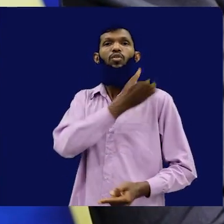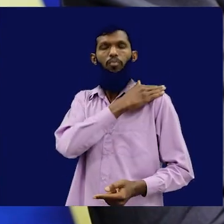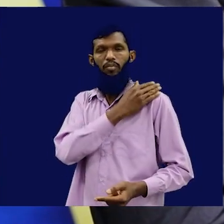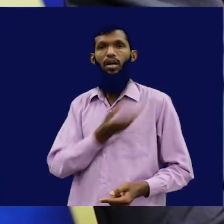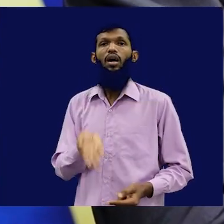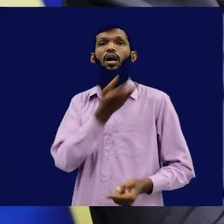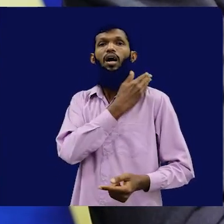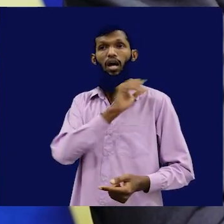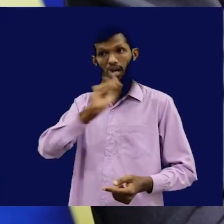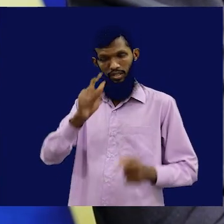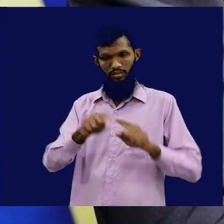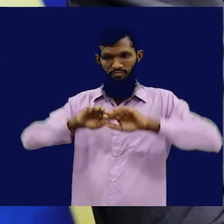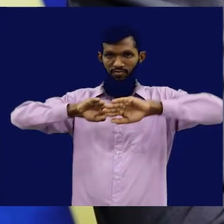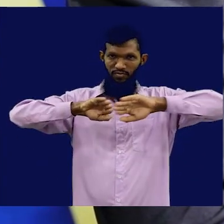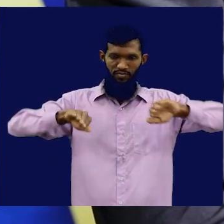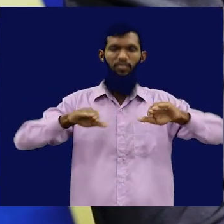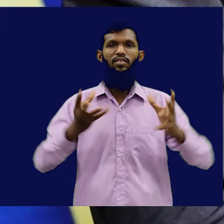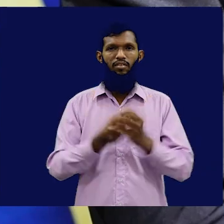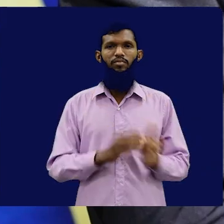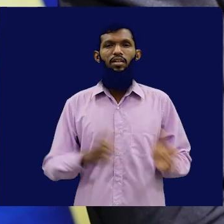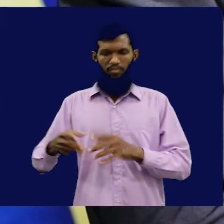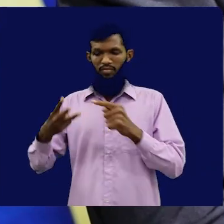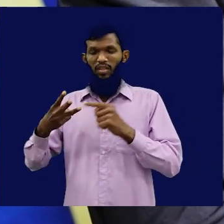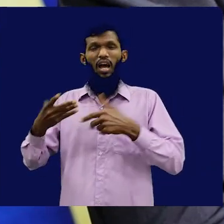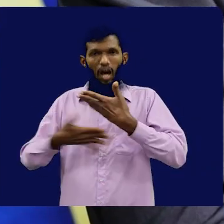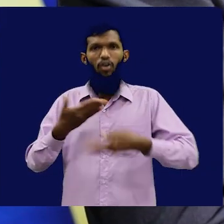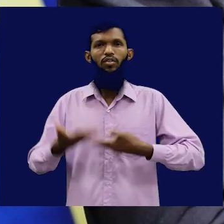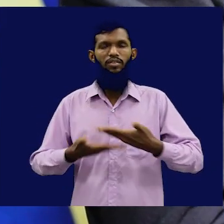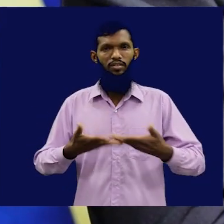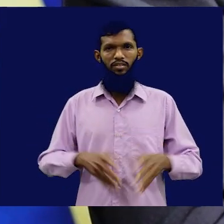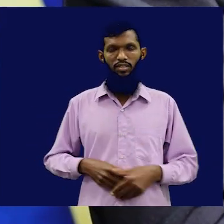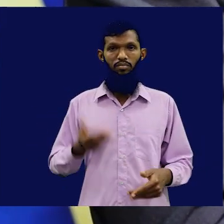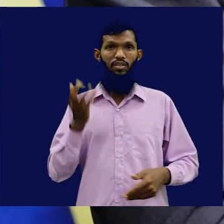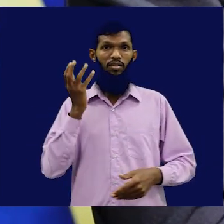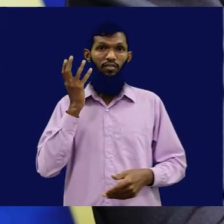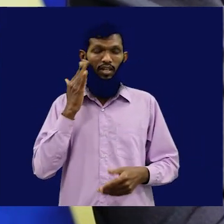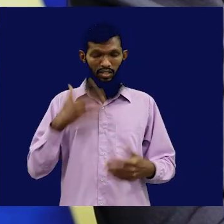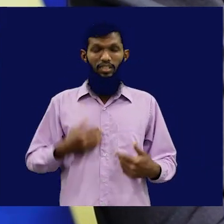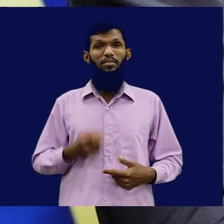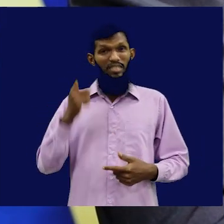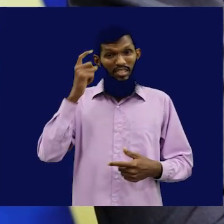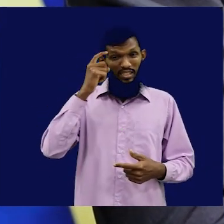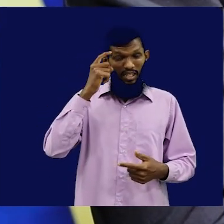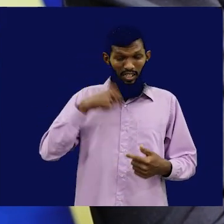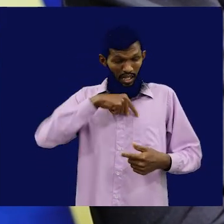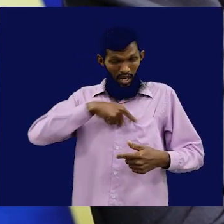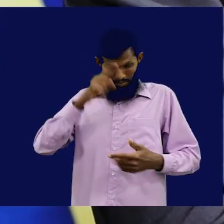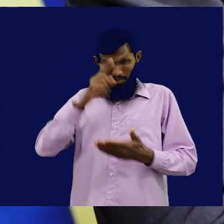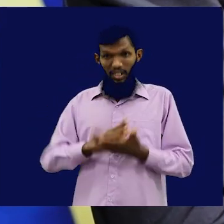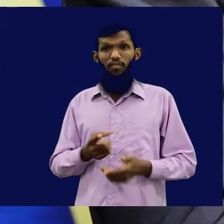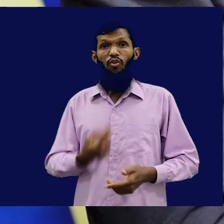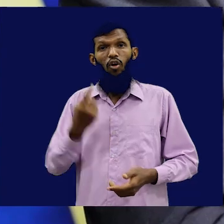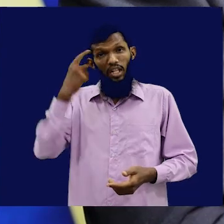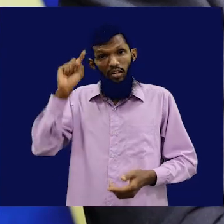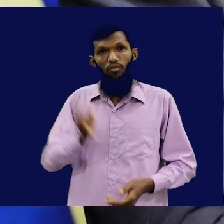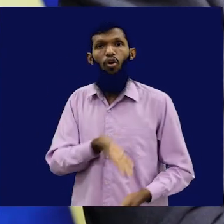Hajj Tamattu is performed. The pilgrim first performs Umrah during the month of Hajj, that is by entering into Ihram with the